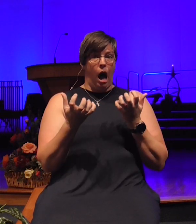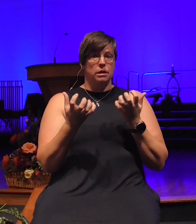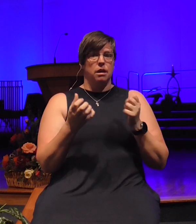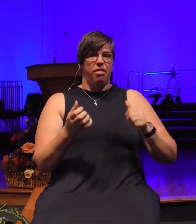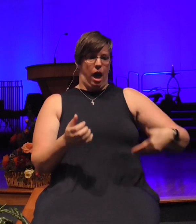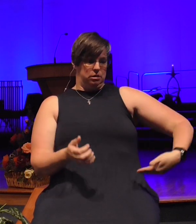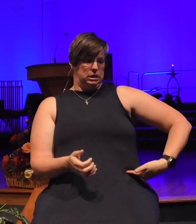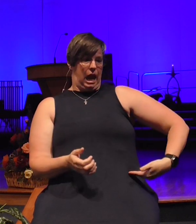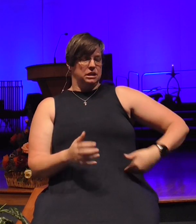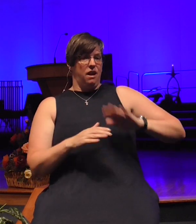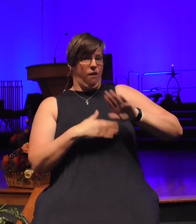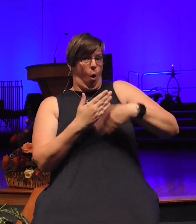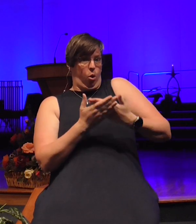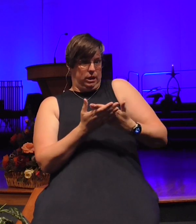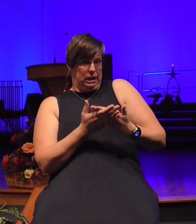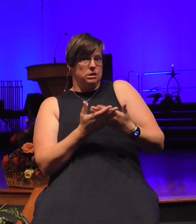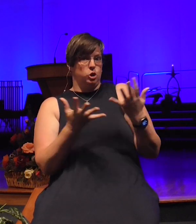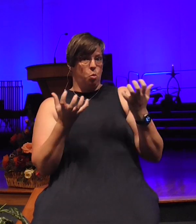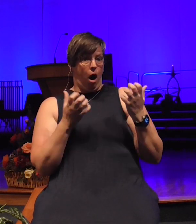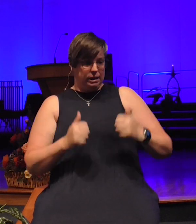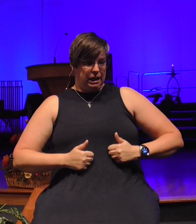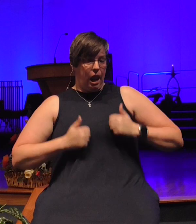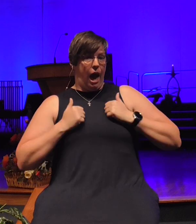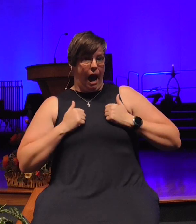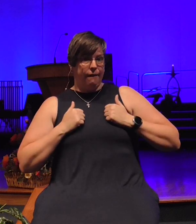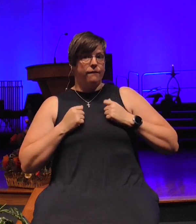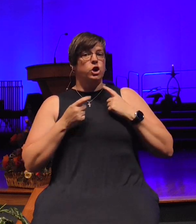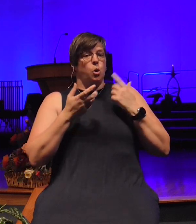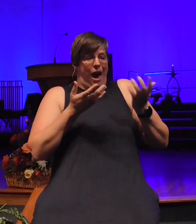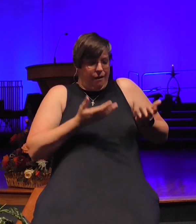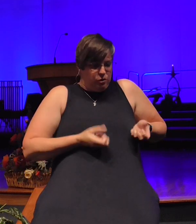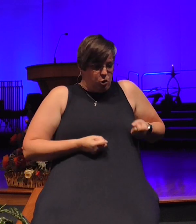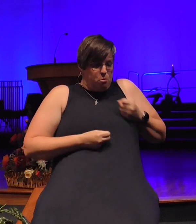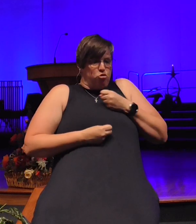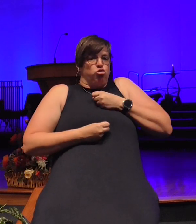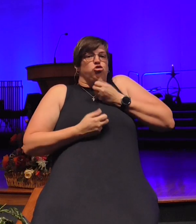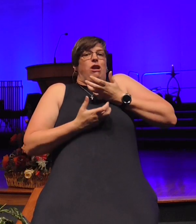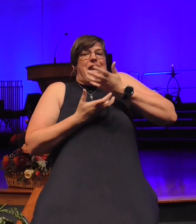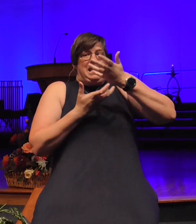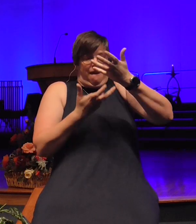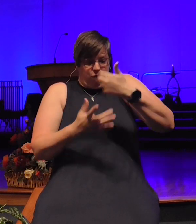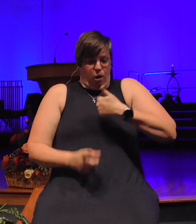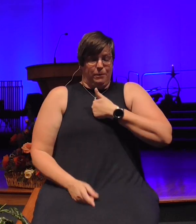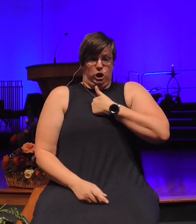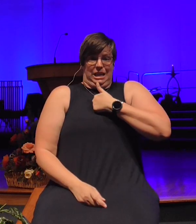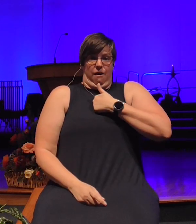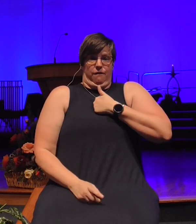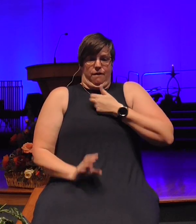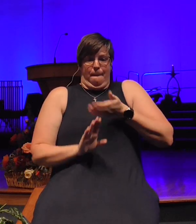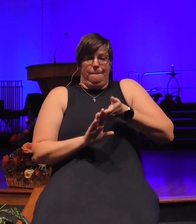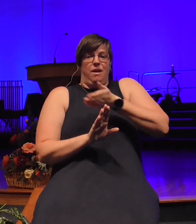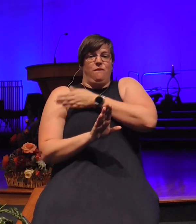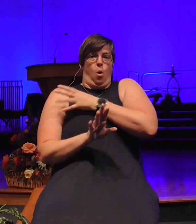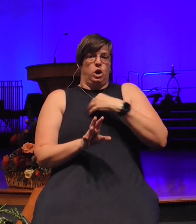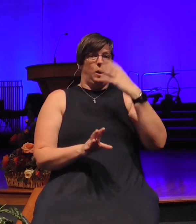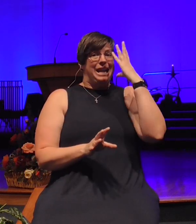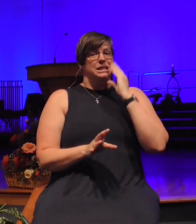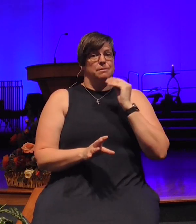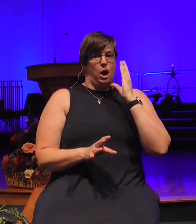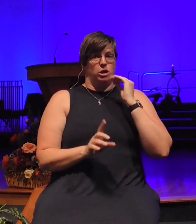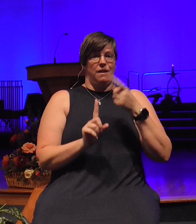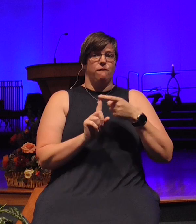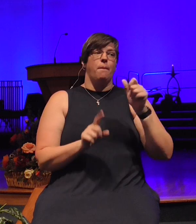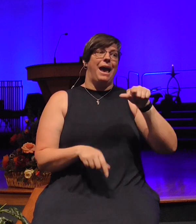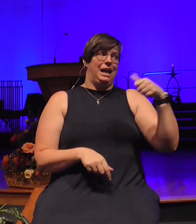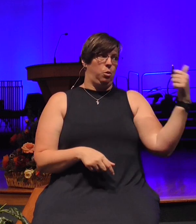that sense of wholeness you want to cultivate in your life, you have to bring it forth from yourself before you can get or experience